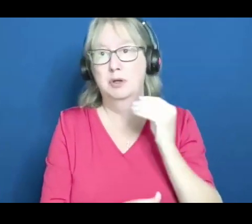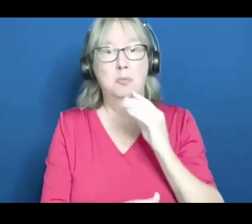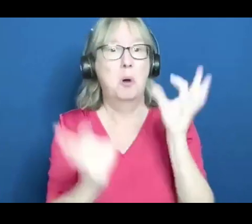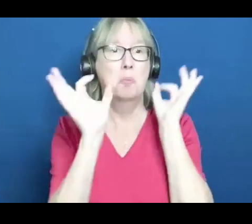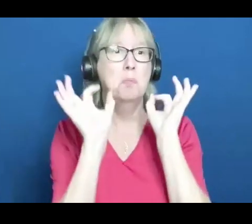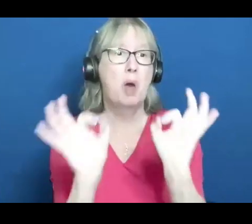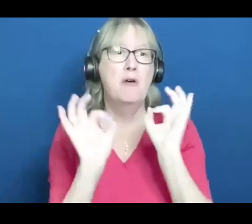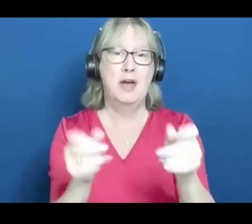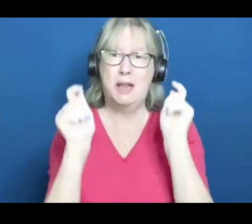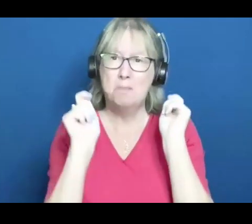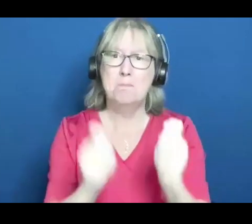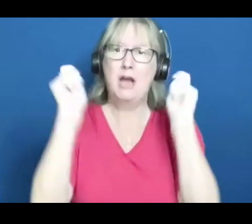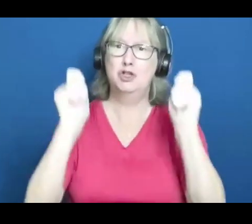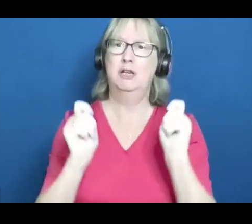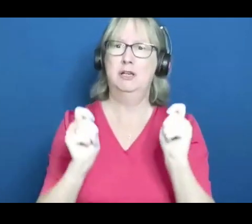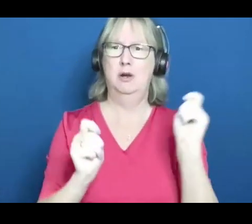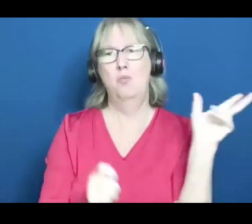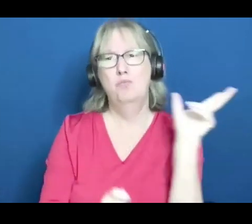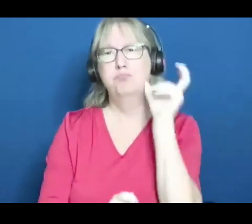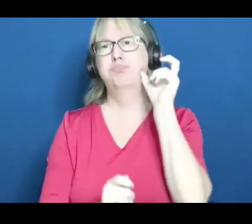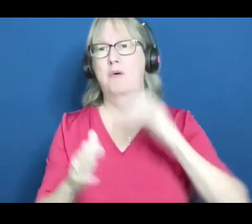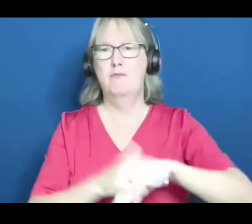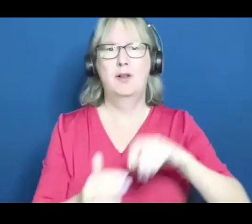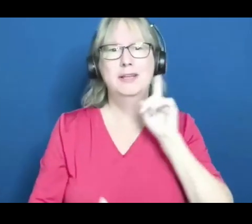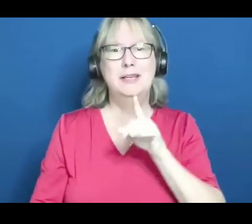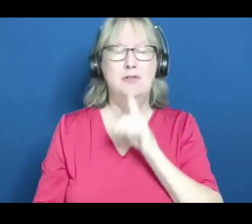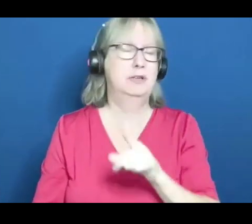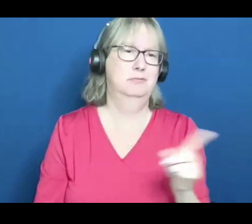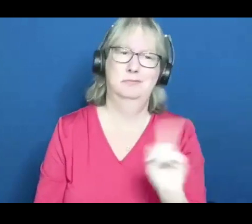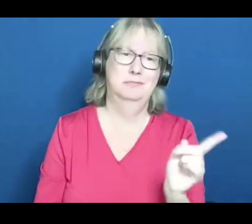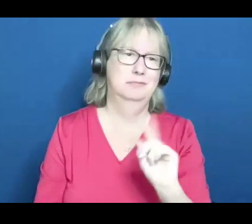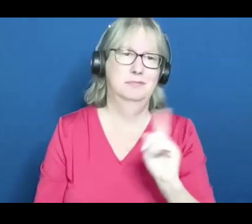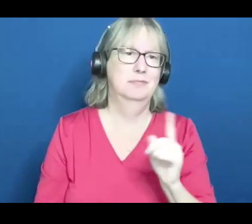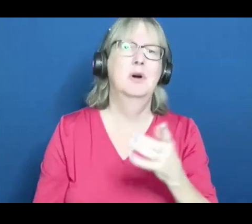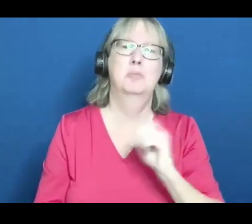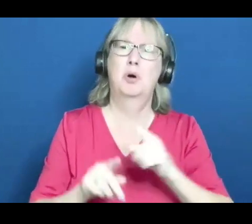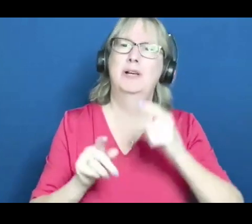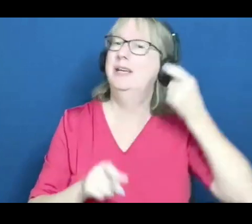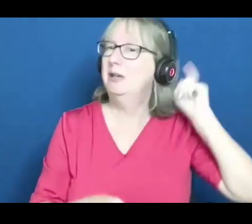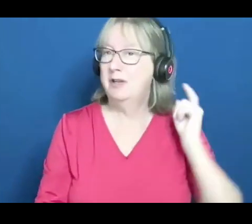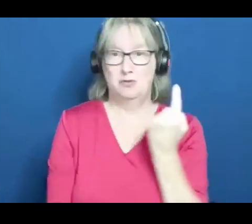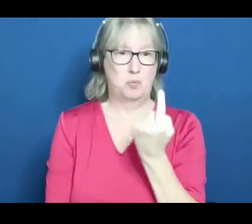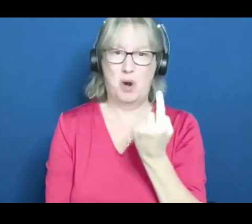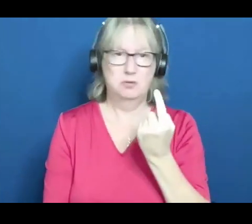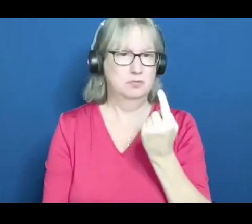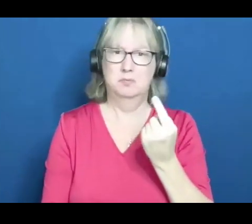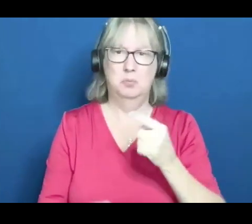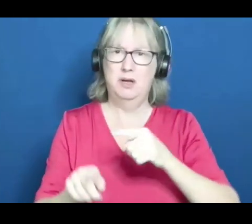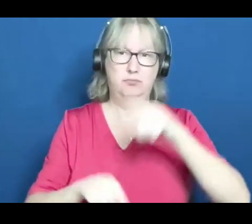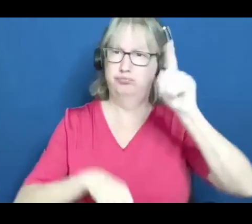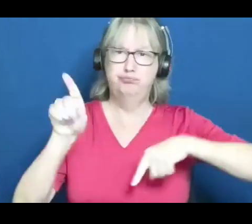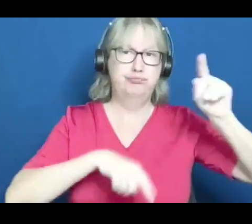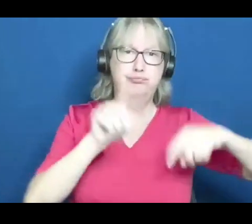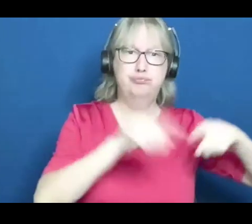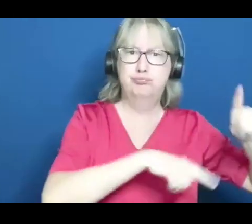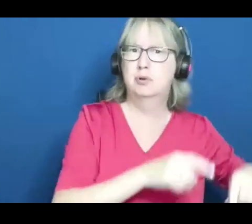solution. You've got different types of hearing aids that will do the job to one degree or another. The best technology you can get when it